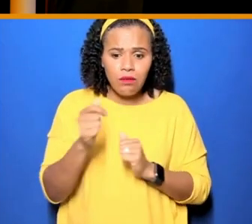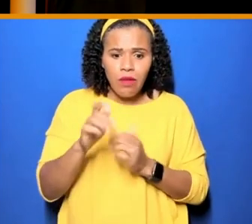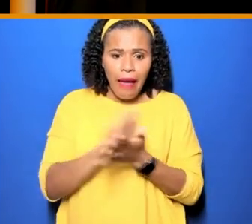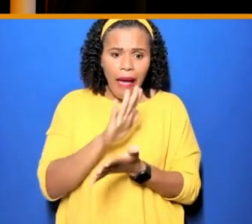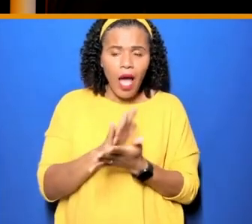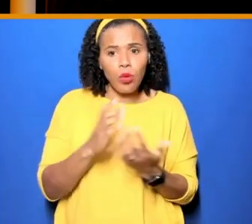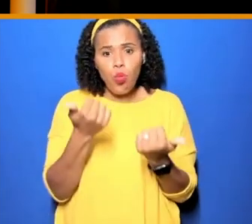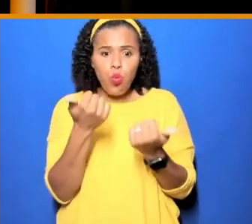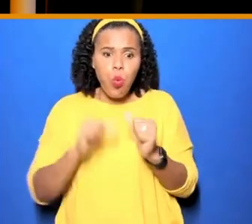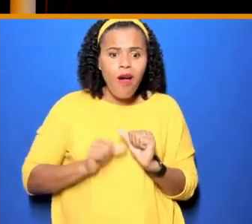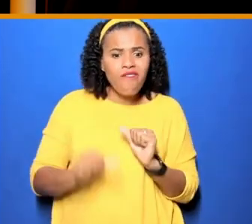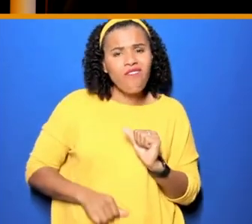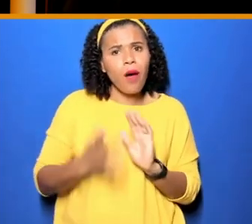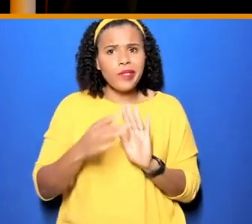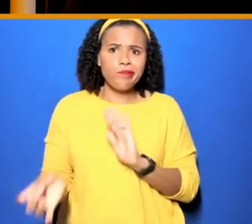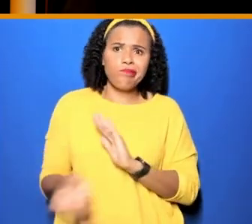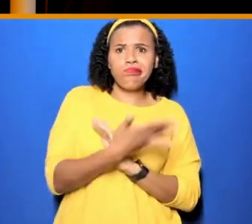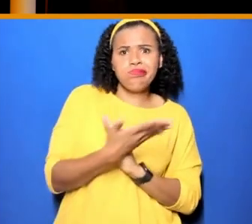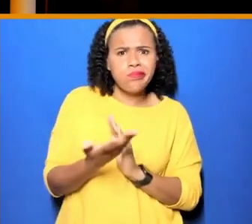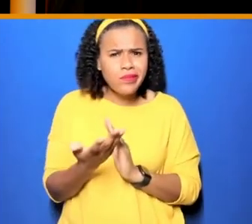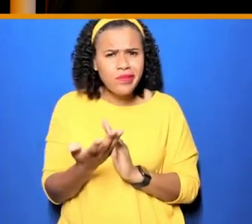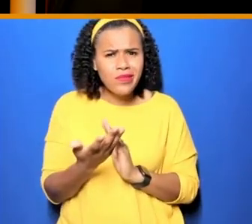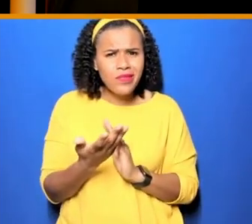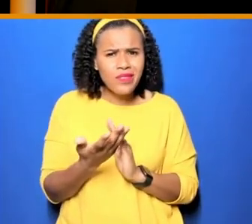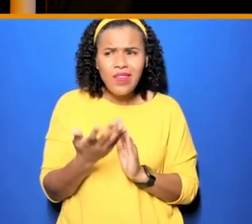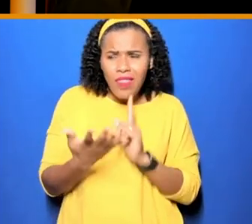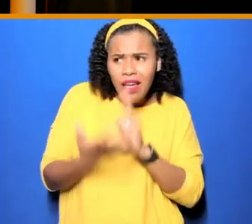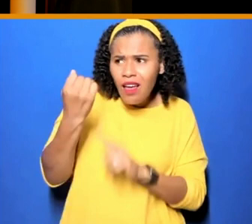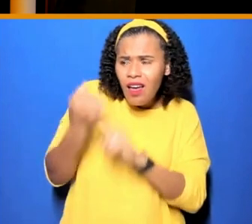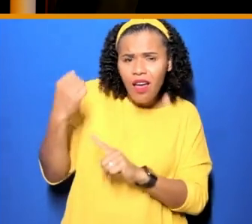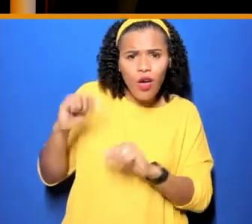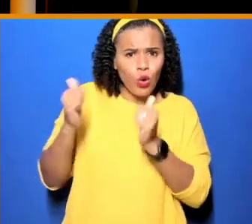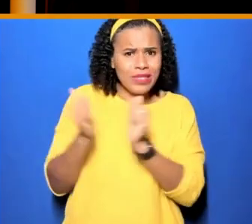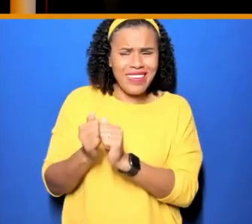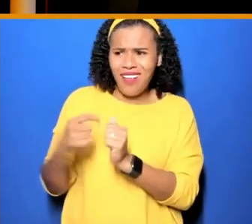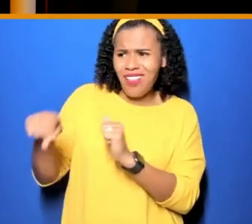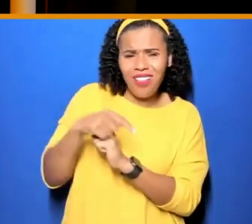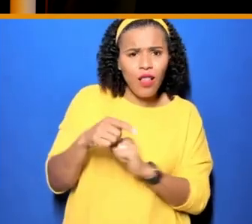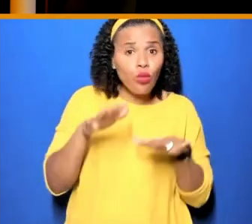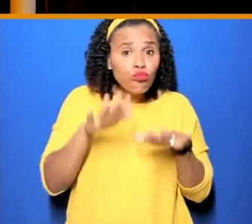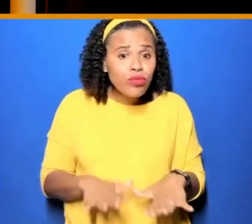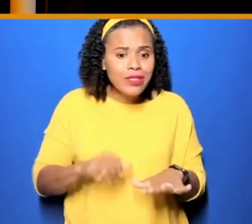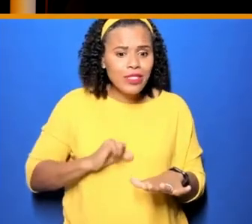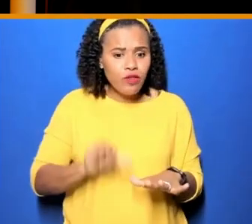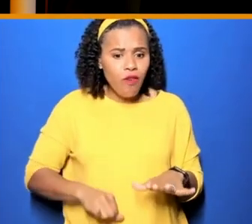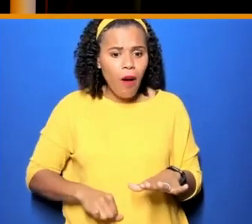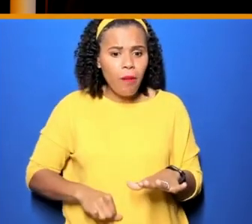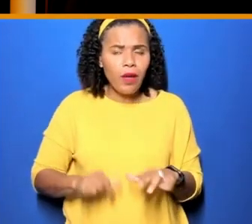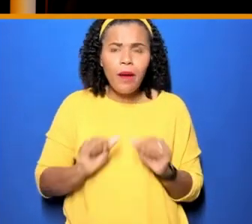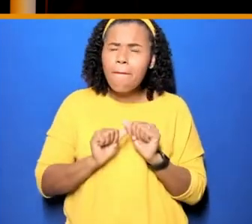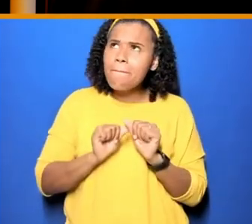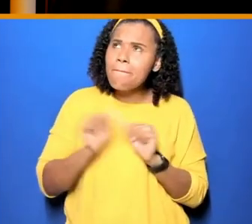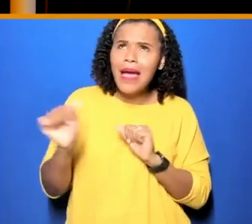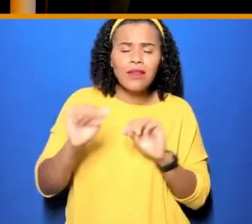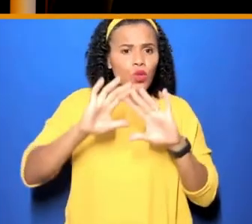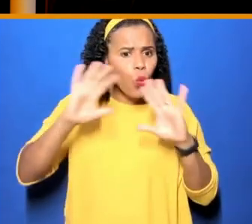farmers of the United Kingdom under the bus in order to get those deals. British farming, it is often said, is the best in the world, but